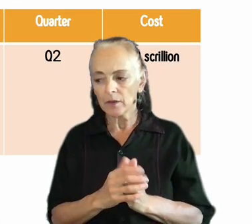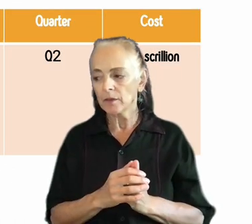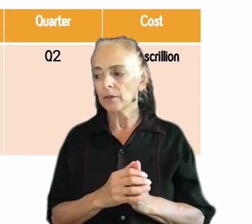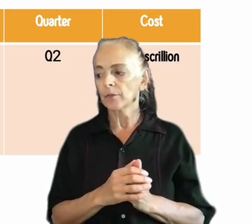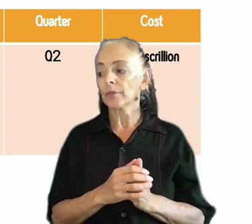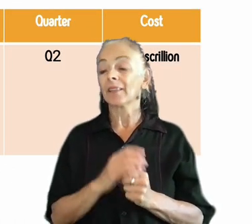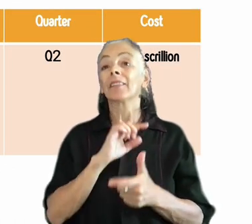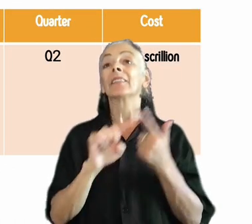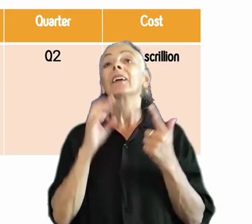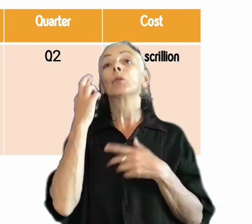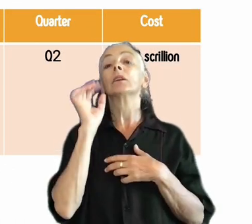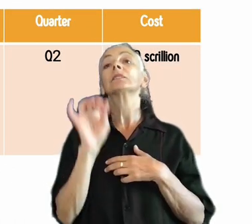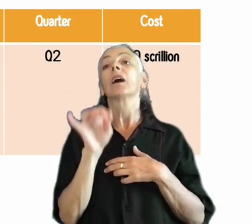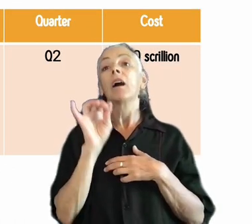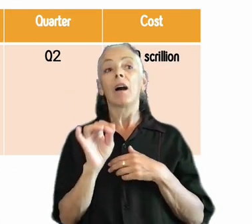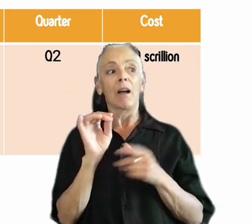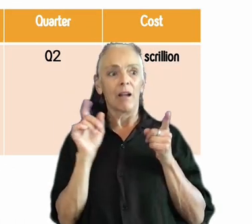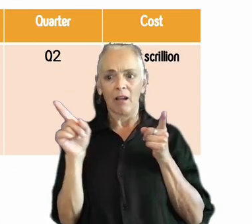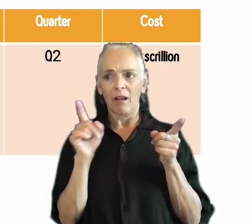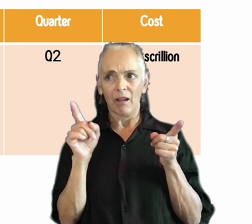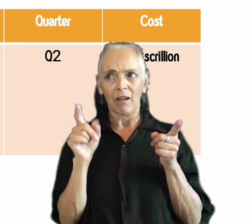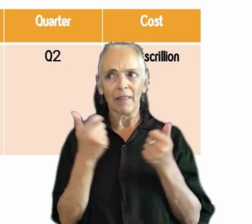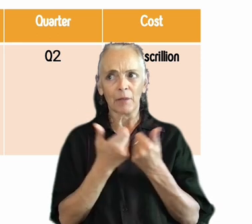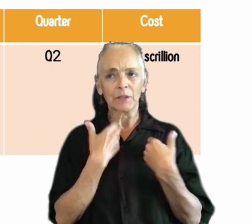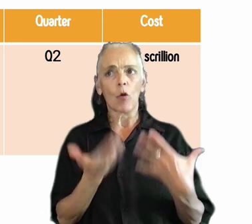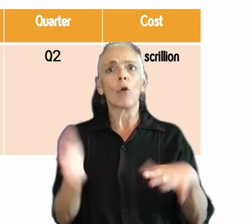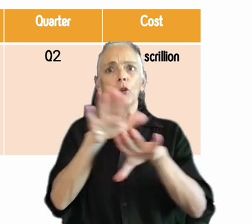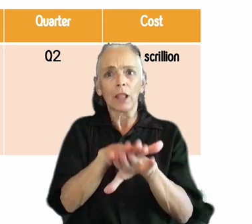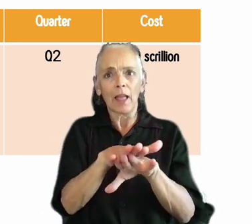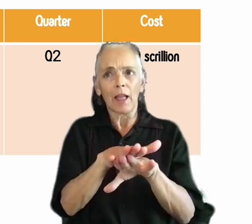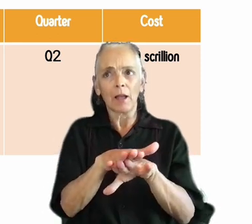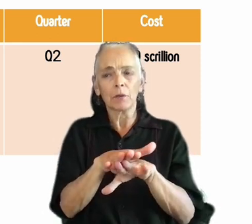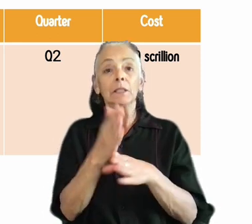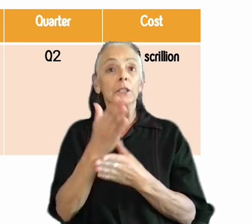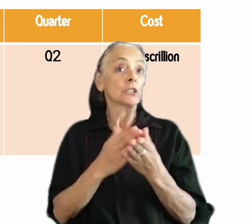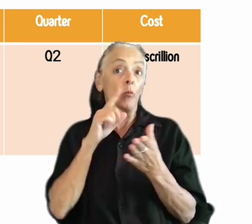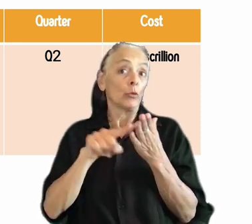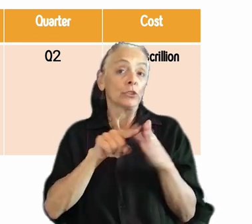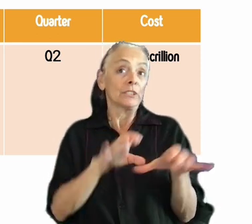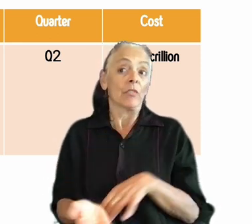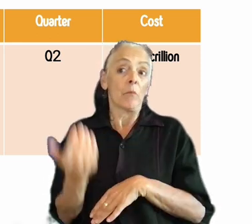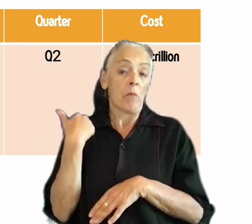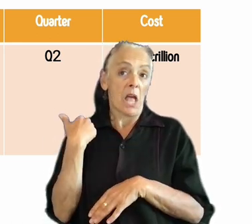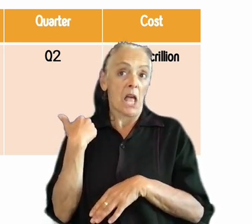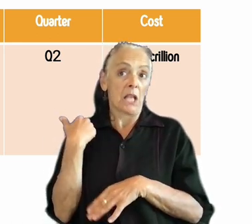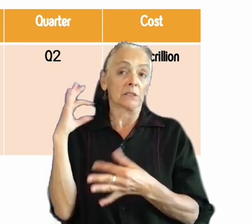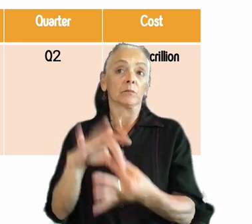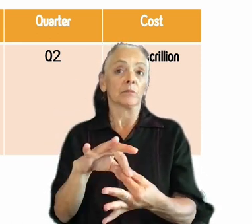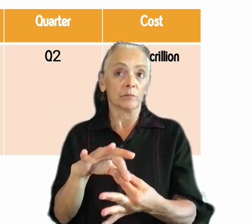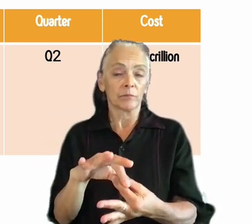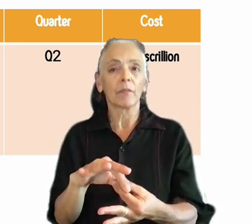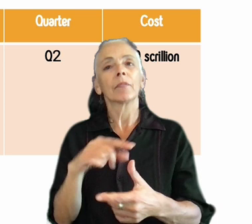you can then start to realize that maybe there's some overlap maybe there's some research you've done in the past and you can start building